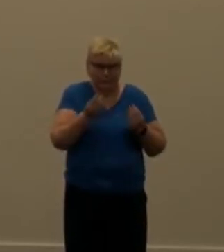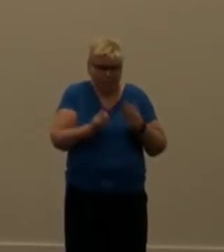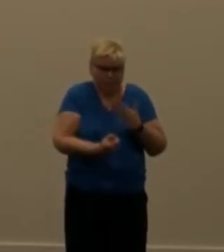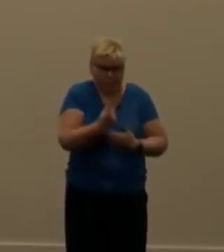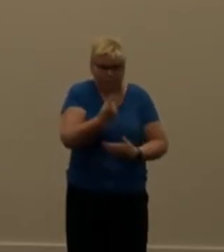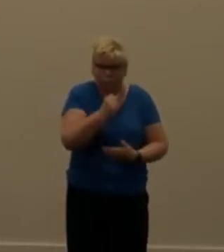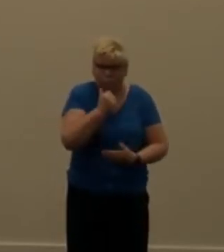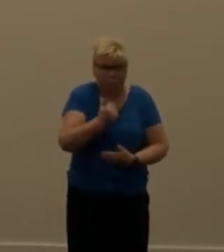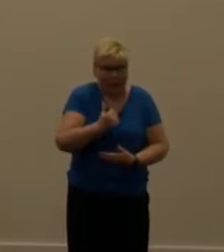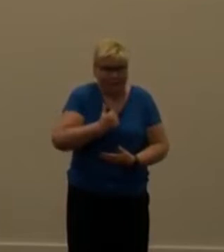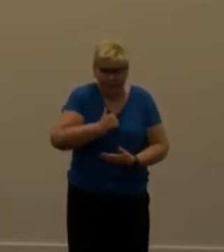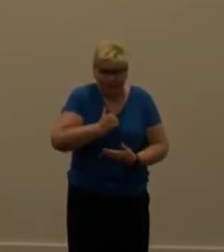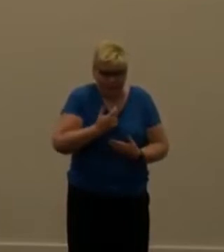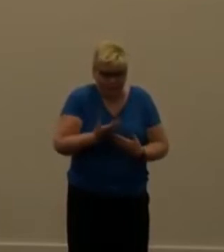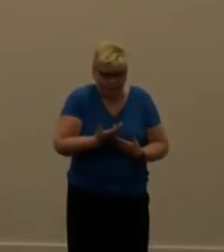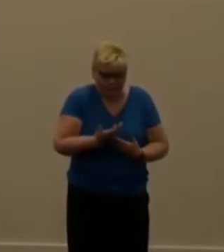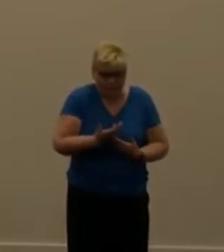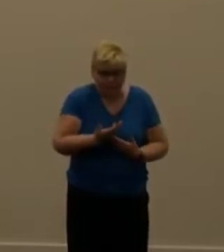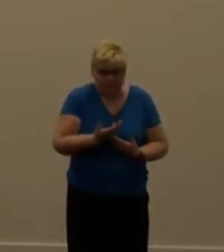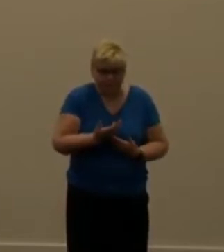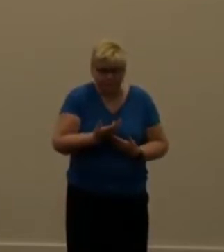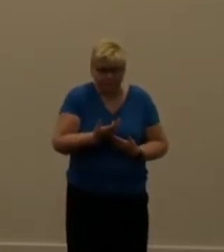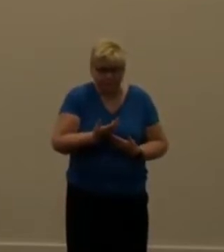expected happen, you can also